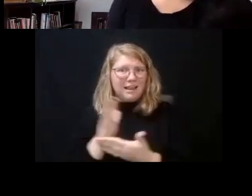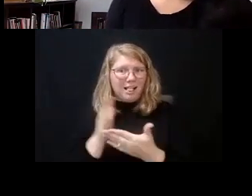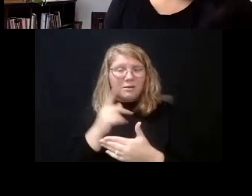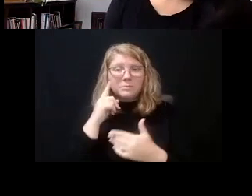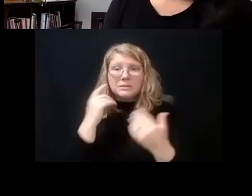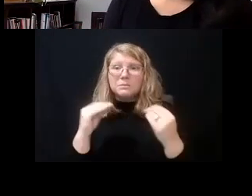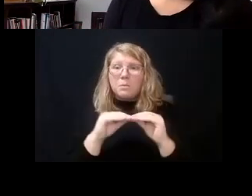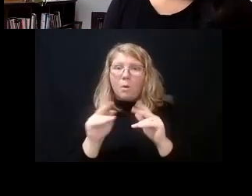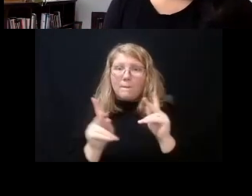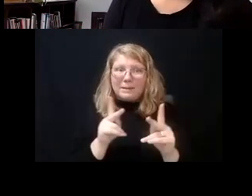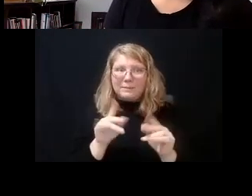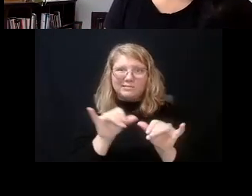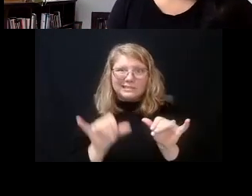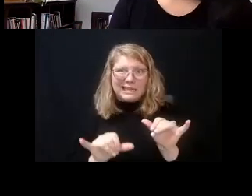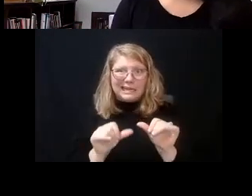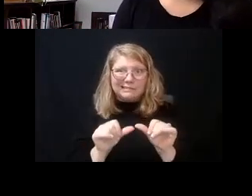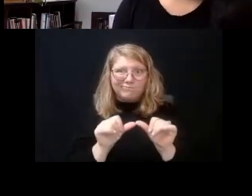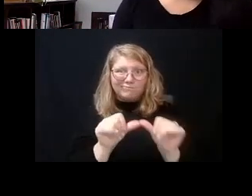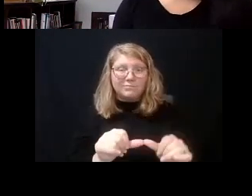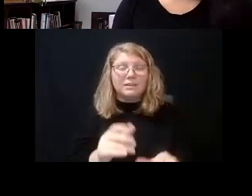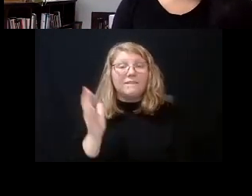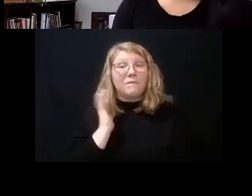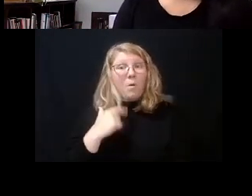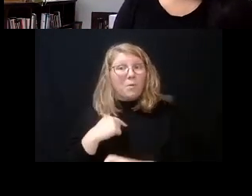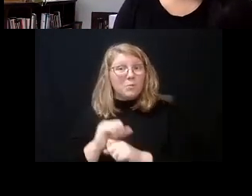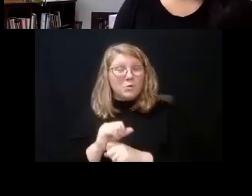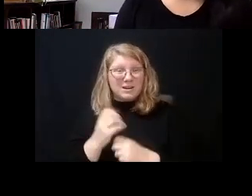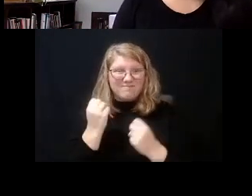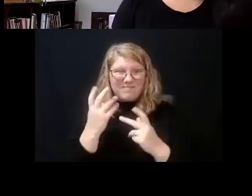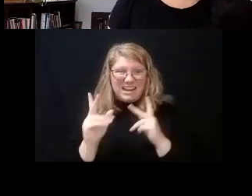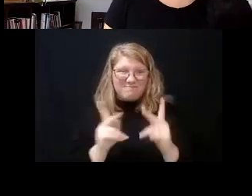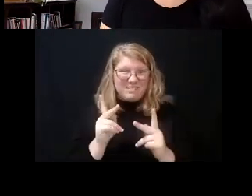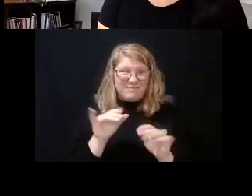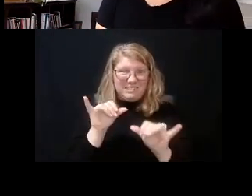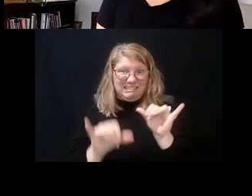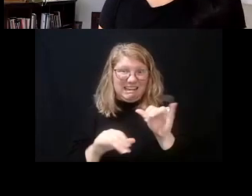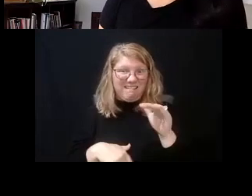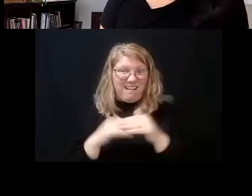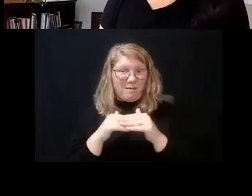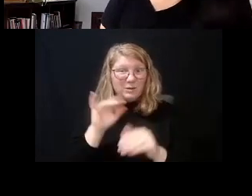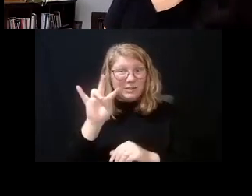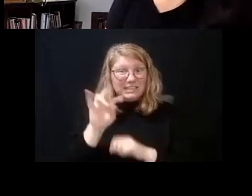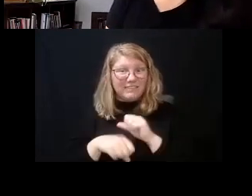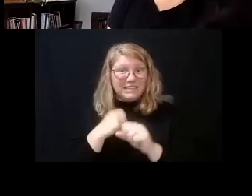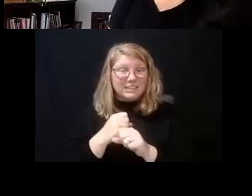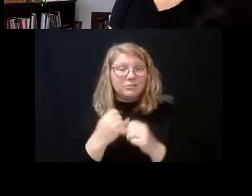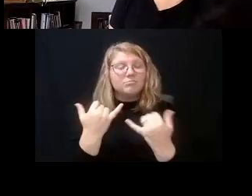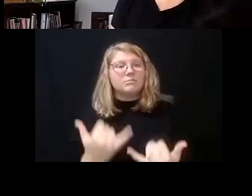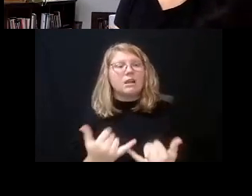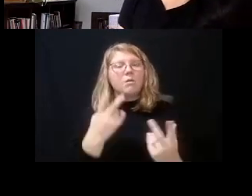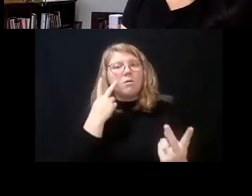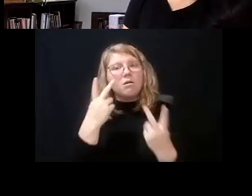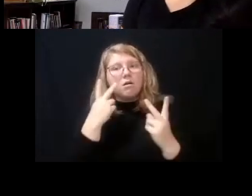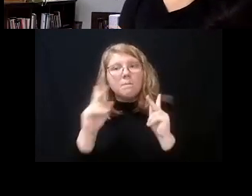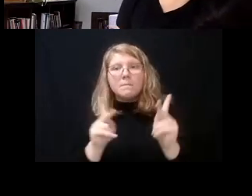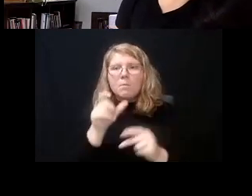are staying longer. When I was there, most people didn't last more than 7 years. And we're seeing people who, believe